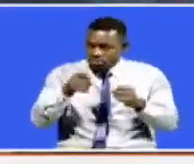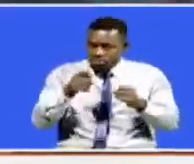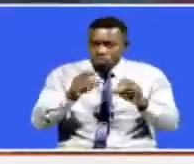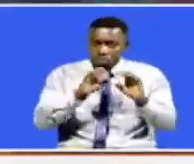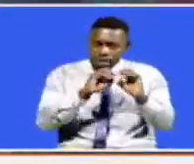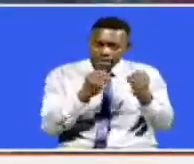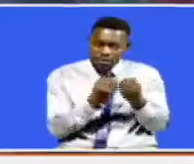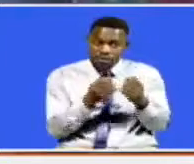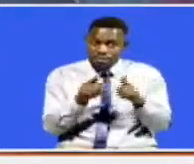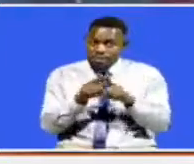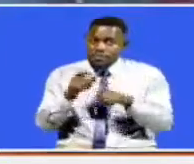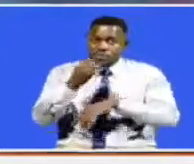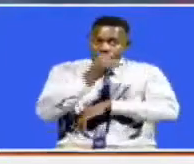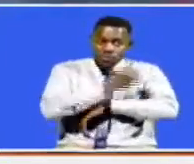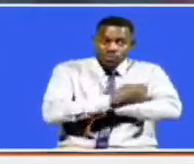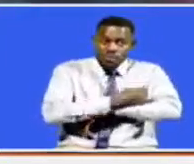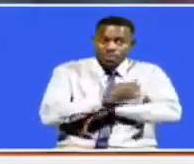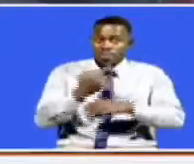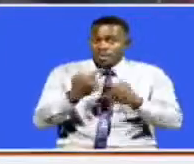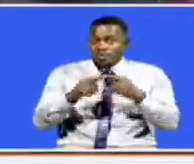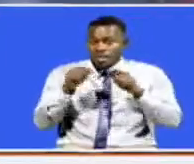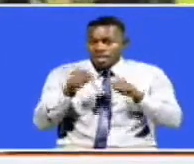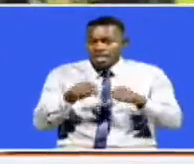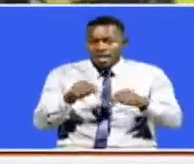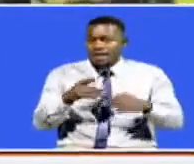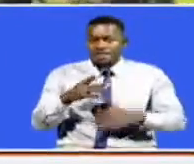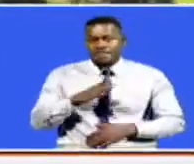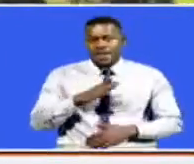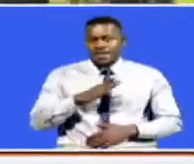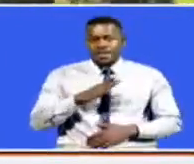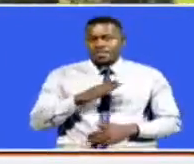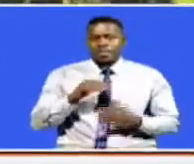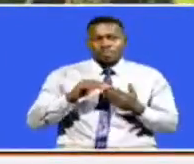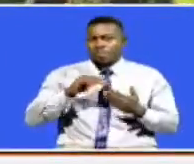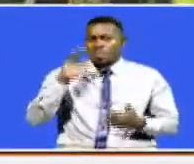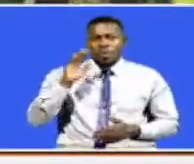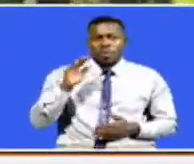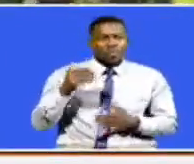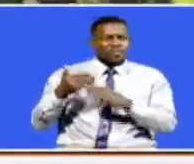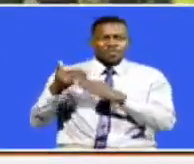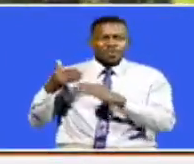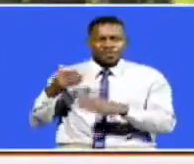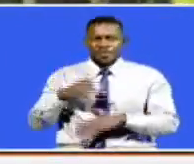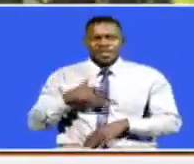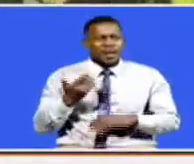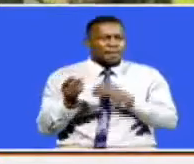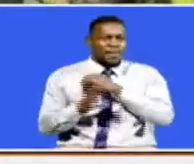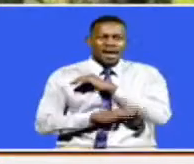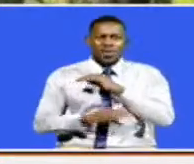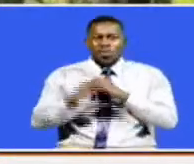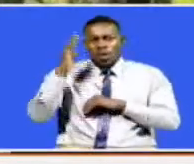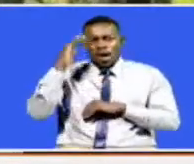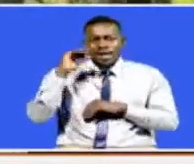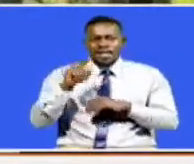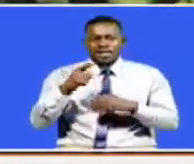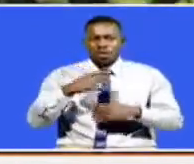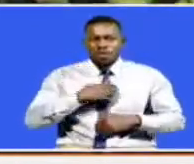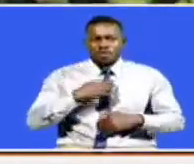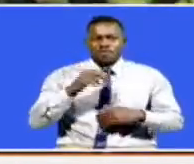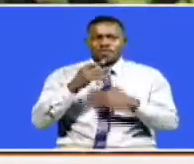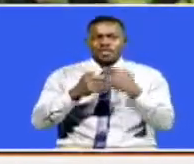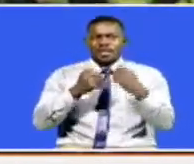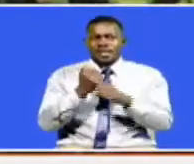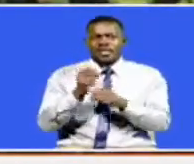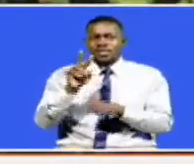replacement. Lakini leo nimepona kabisa kwa sababu nimeguswa pale mahali. Nimeretire 2000. Sina la kufanya ni kula tu na kulala.